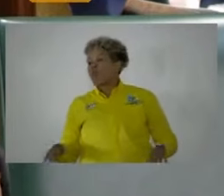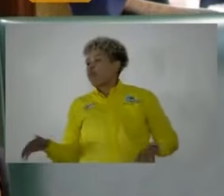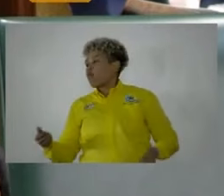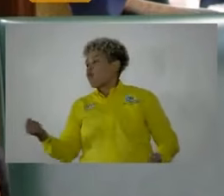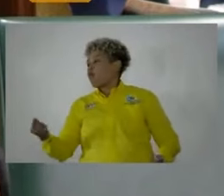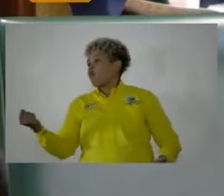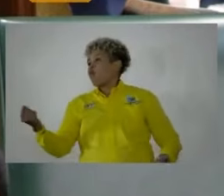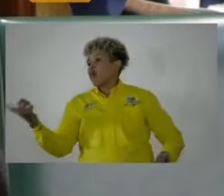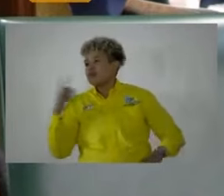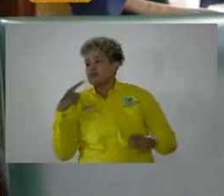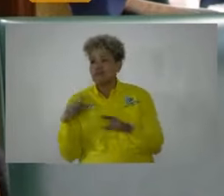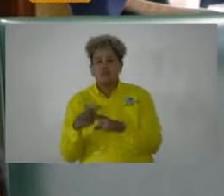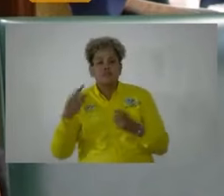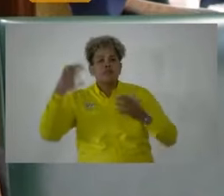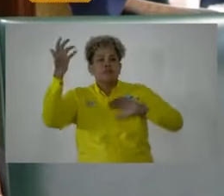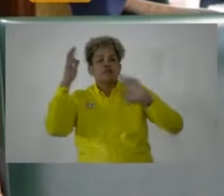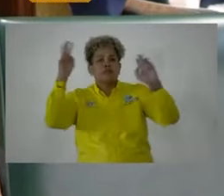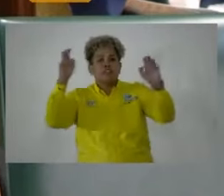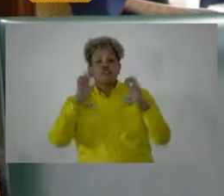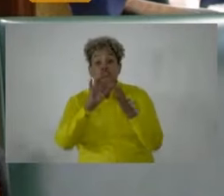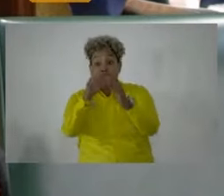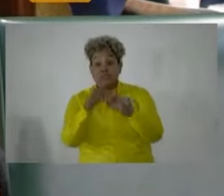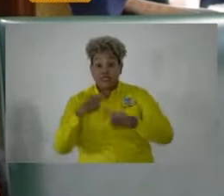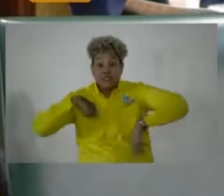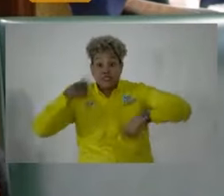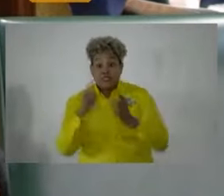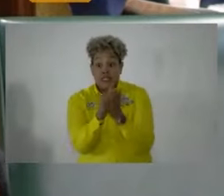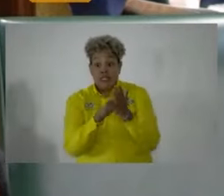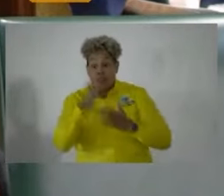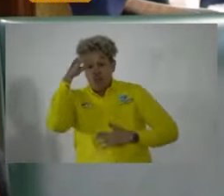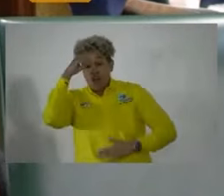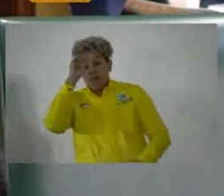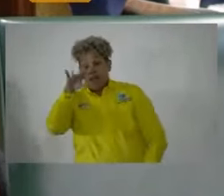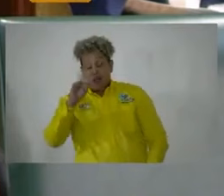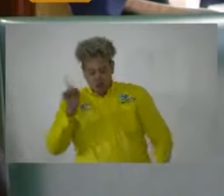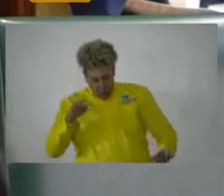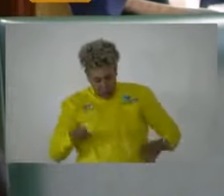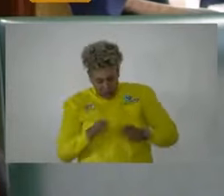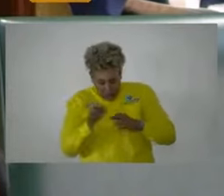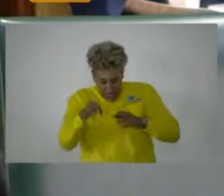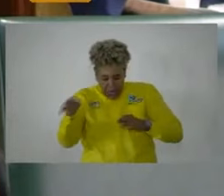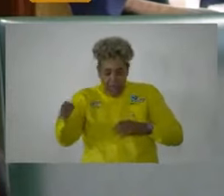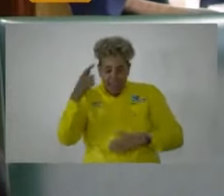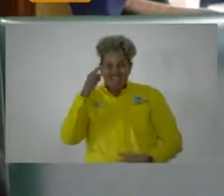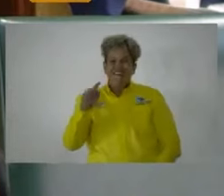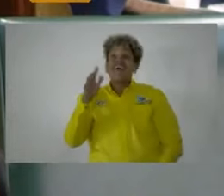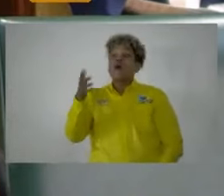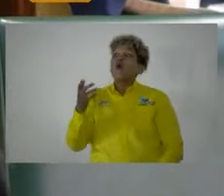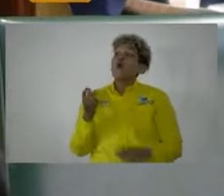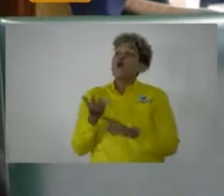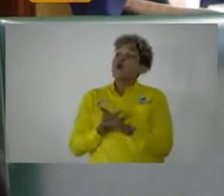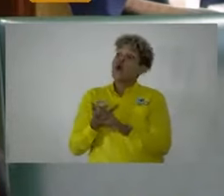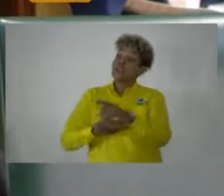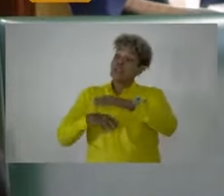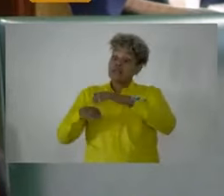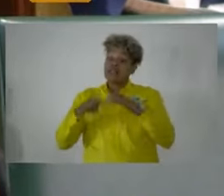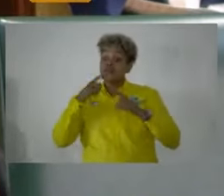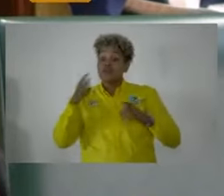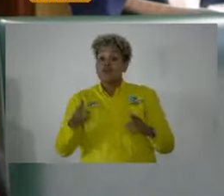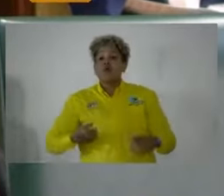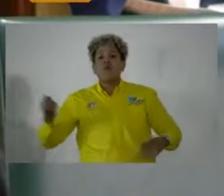a contentious matter, especially since the legal opinion on which this delay is purportedly based has been withheld